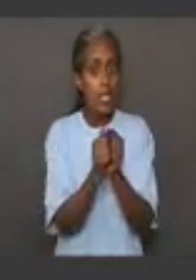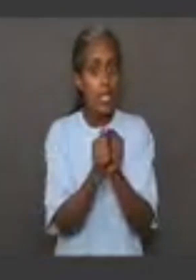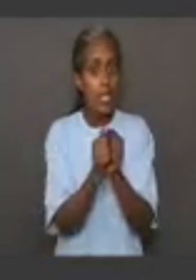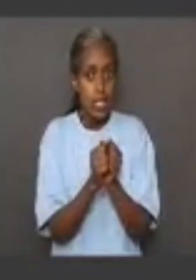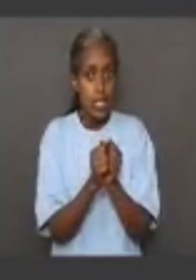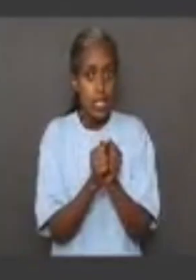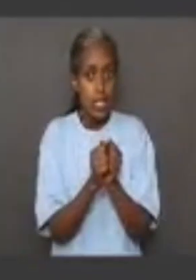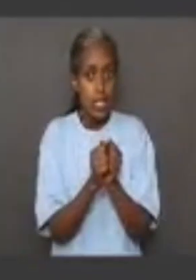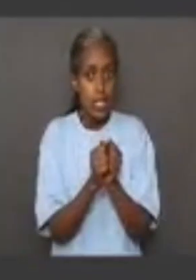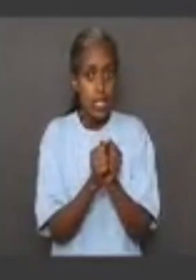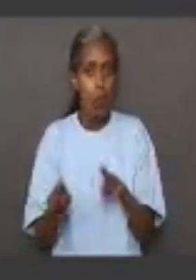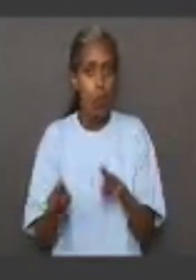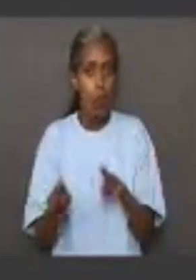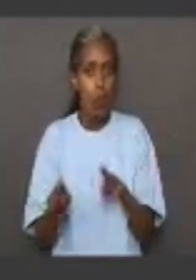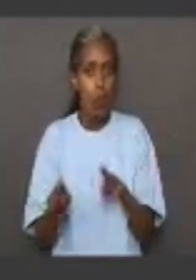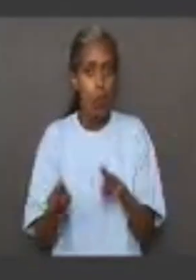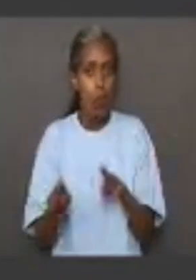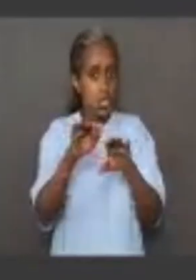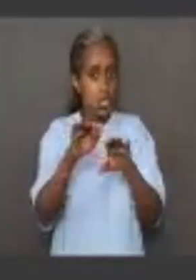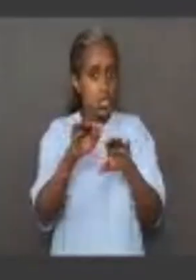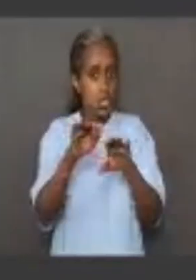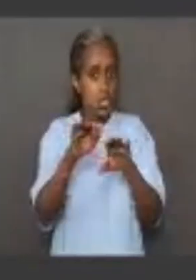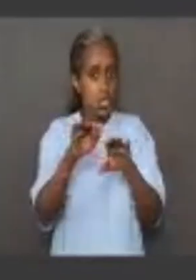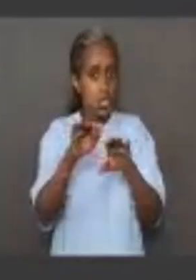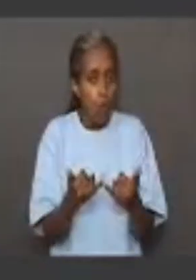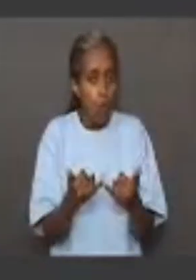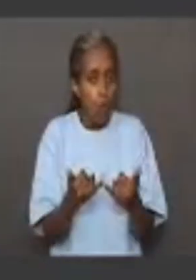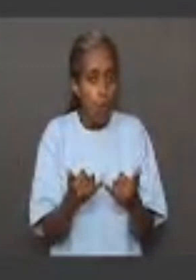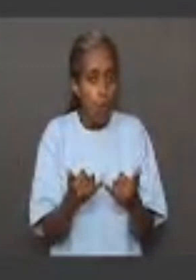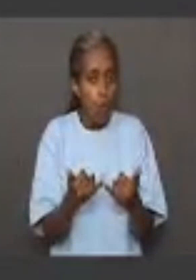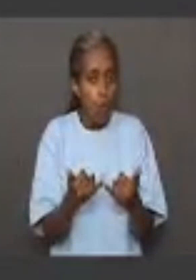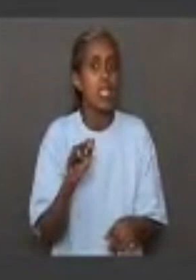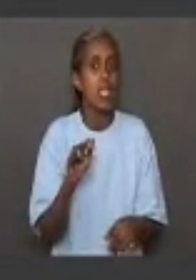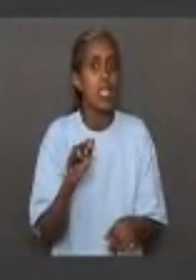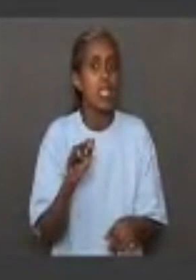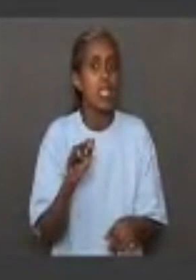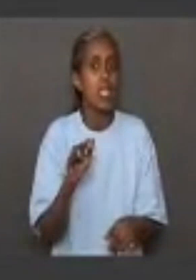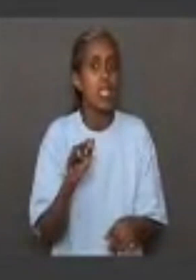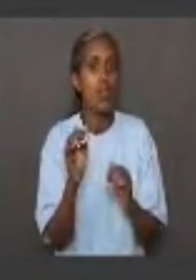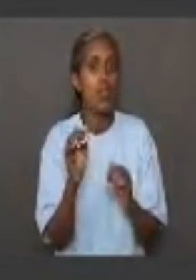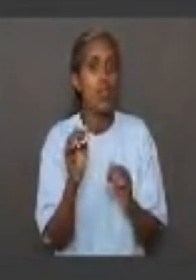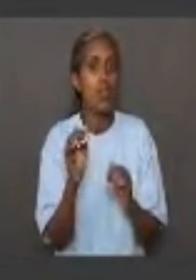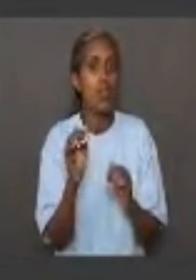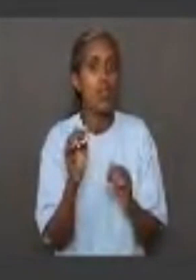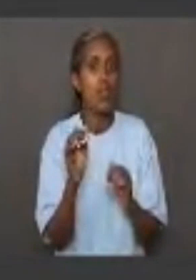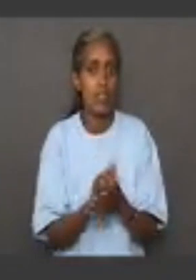Intersection is also distributive over the union of sets.